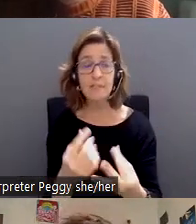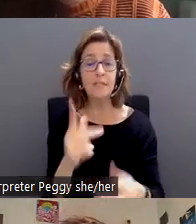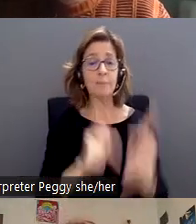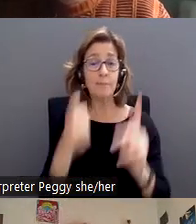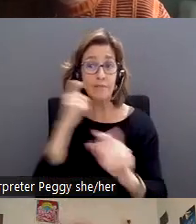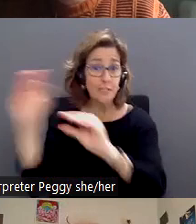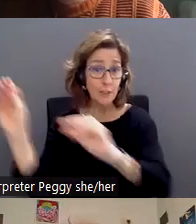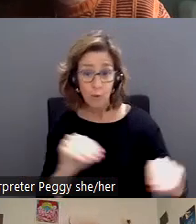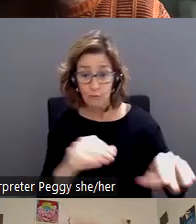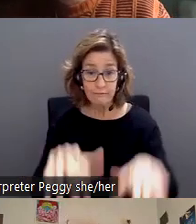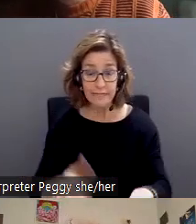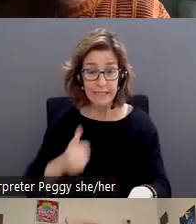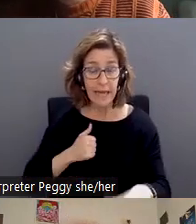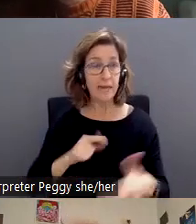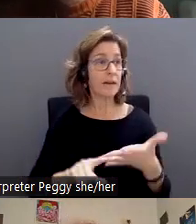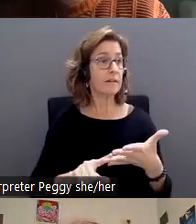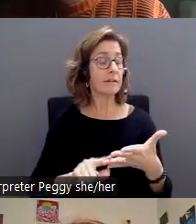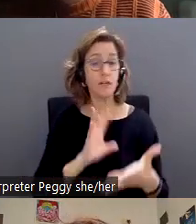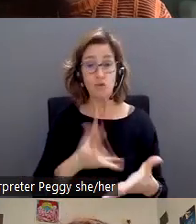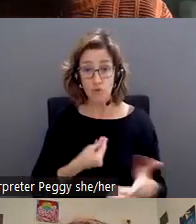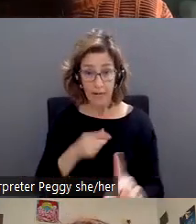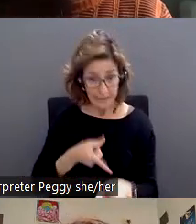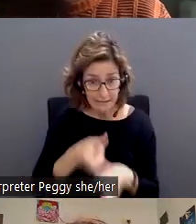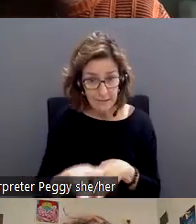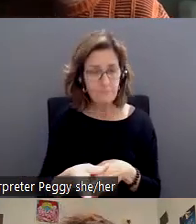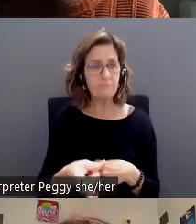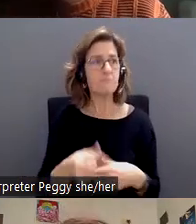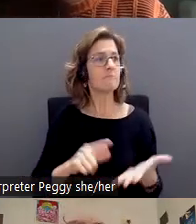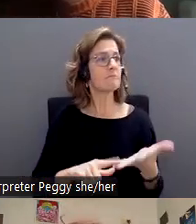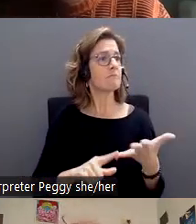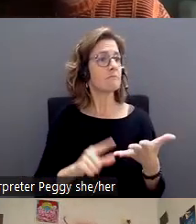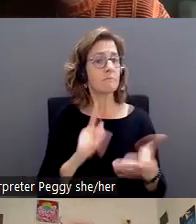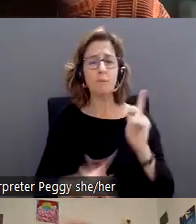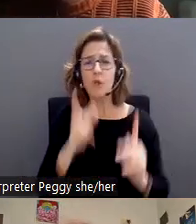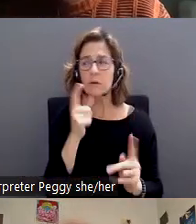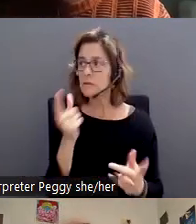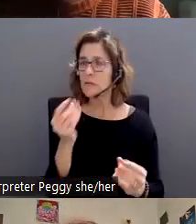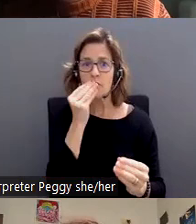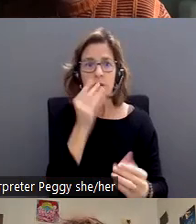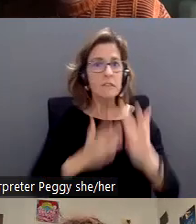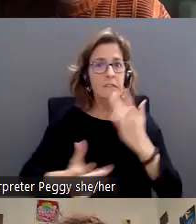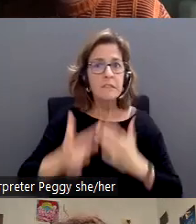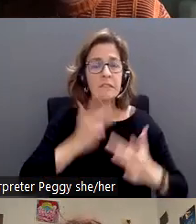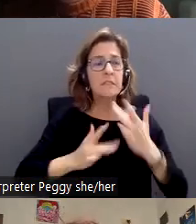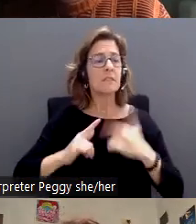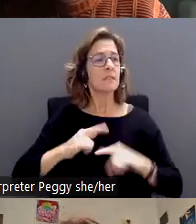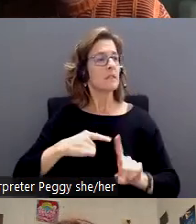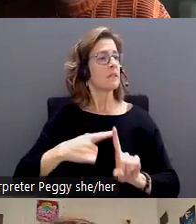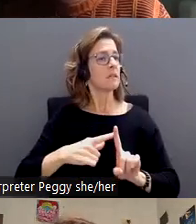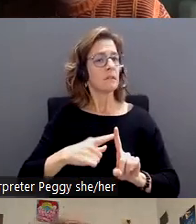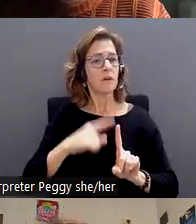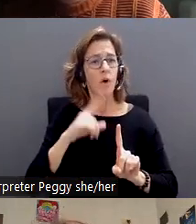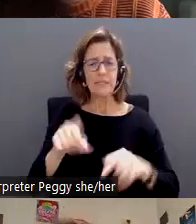trans folks, for folks who are experiencing food insecurity and who need support in access